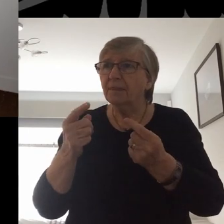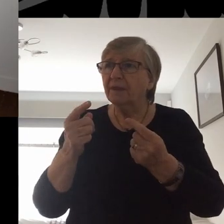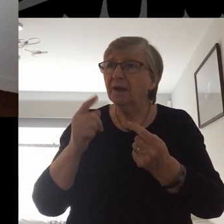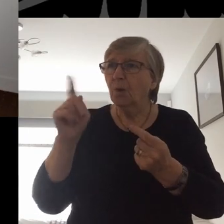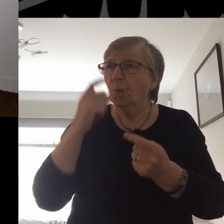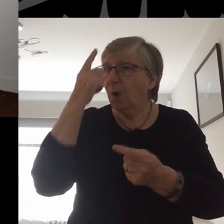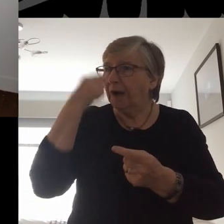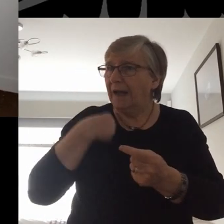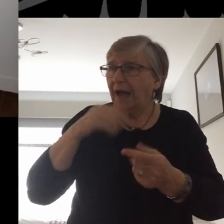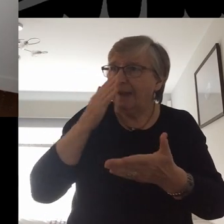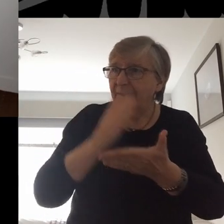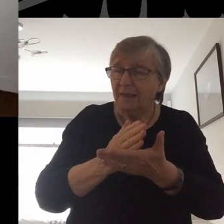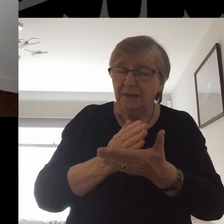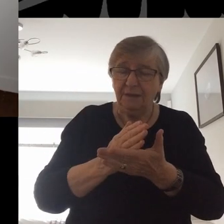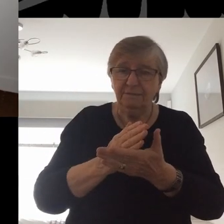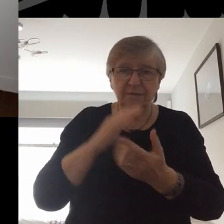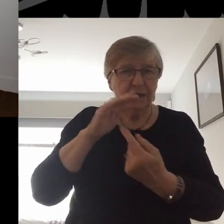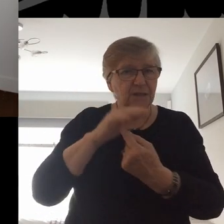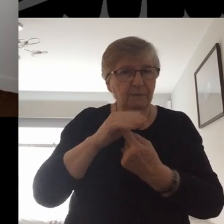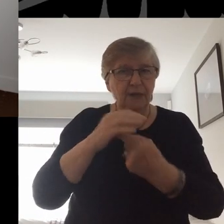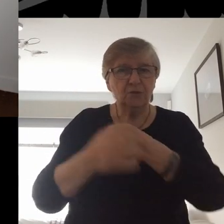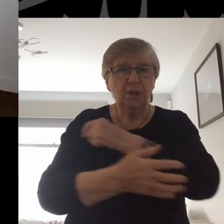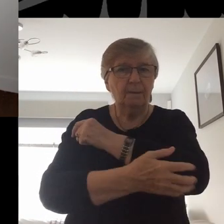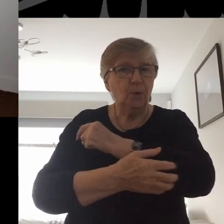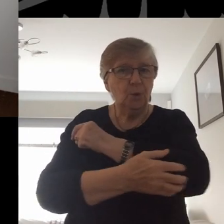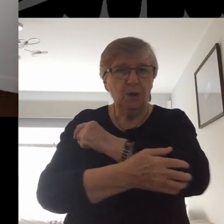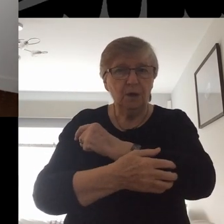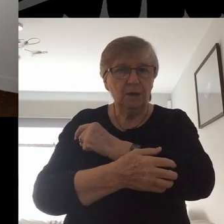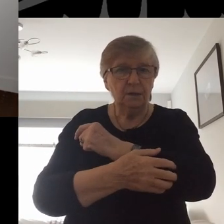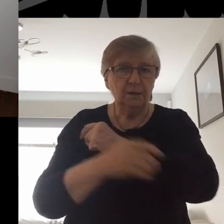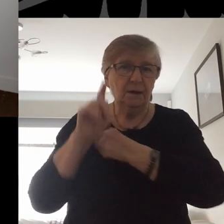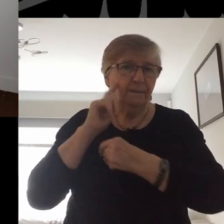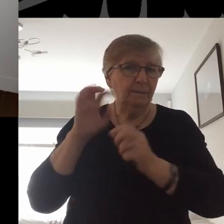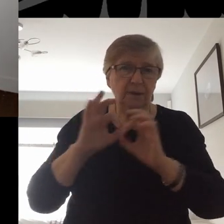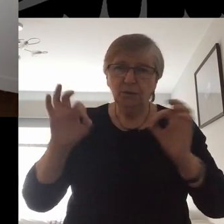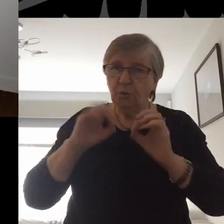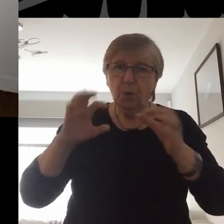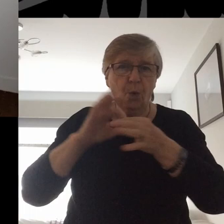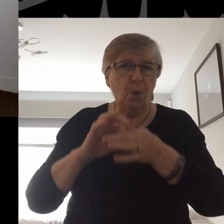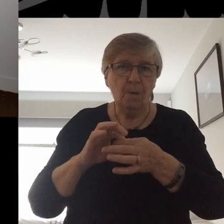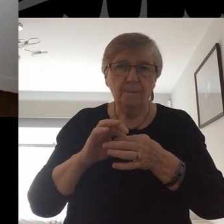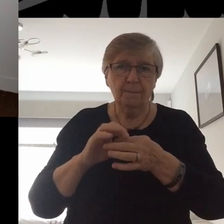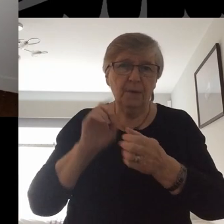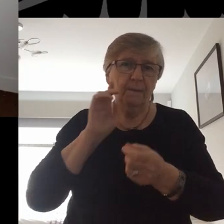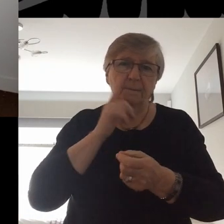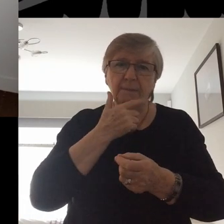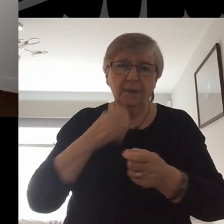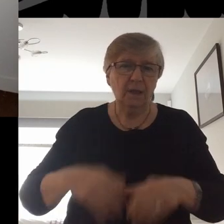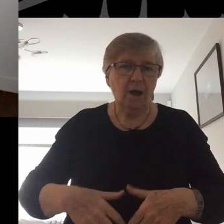Remember especially the poor and the homeless and the hungry.